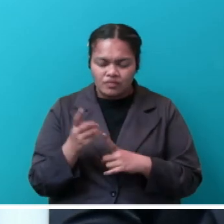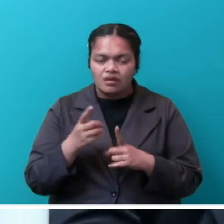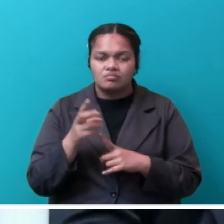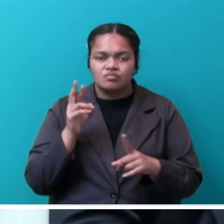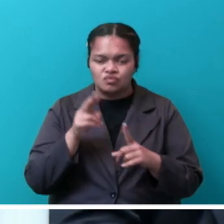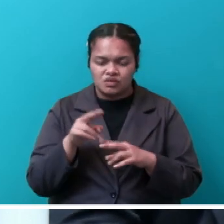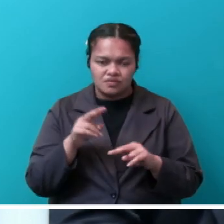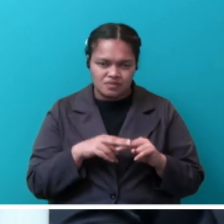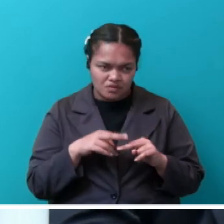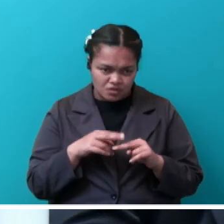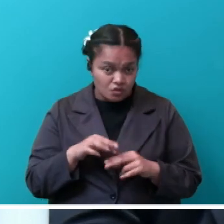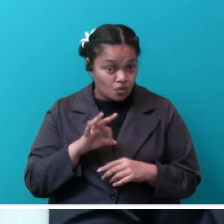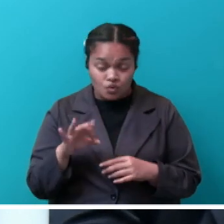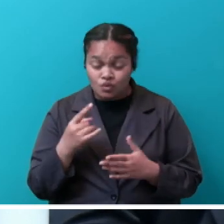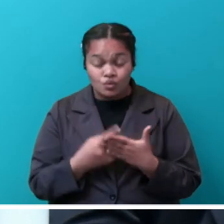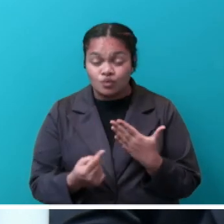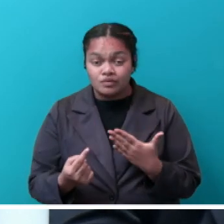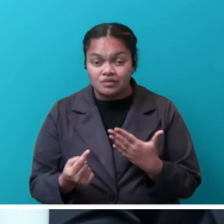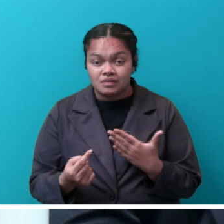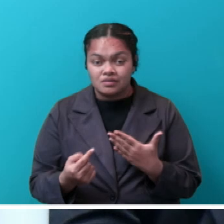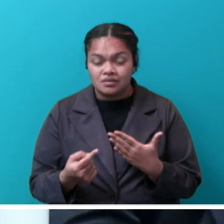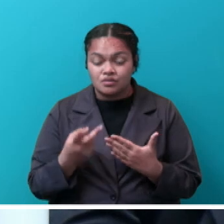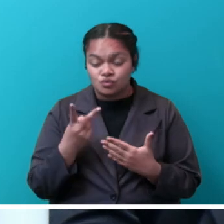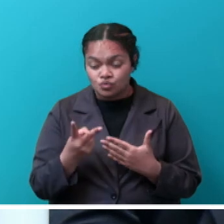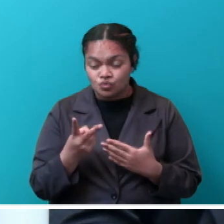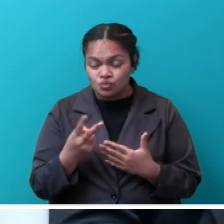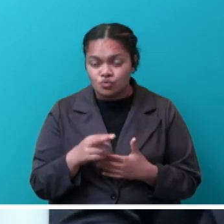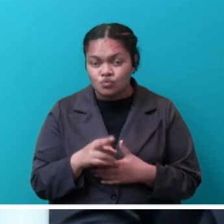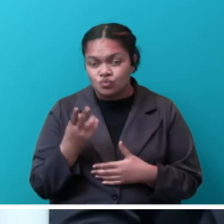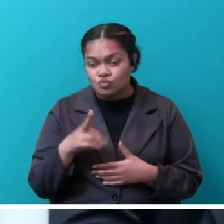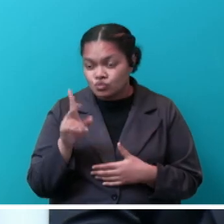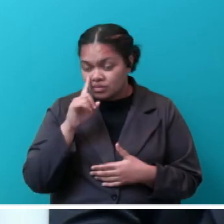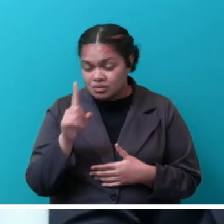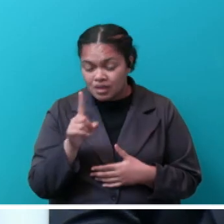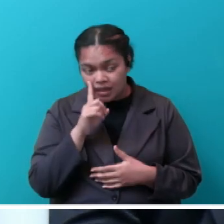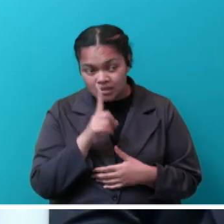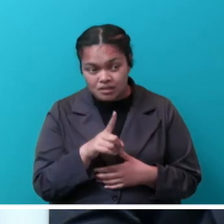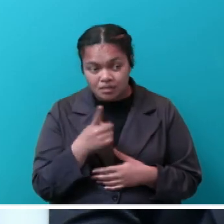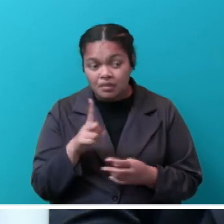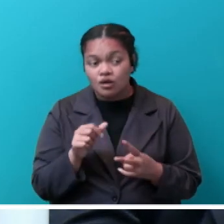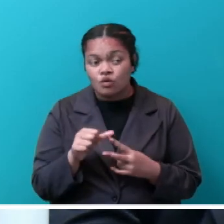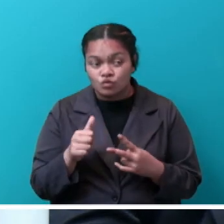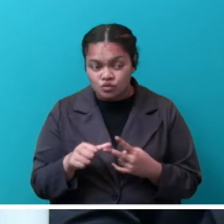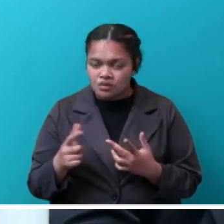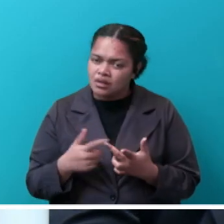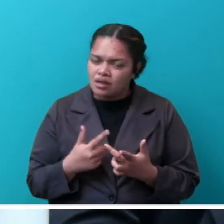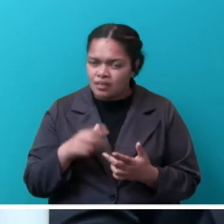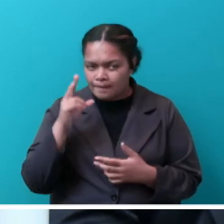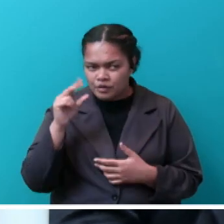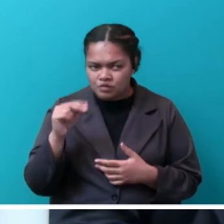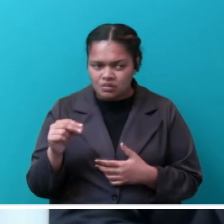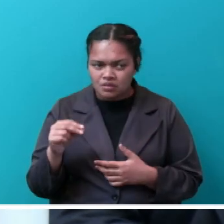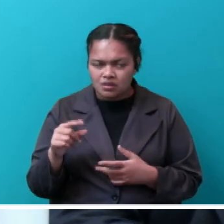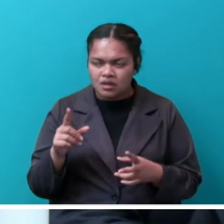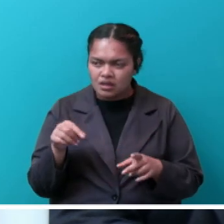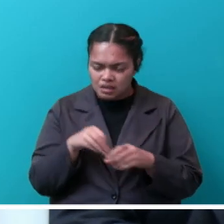Fiji. And not only are these 2 sites, teams also identify some other possible sites within the